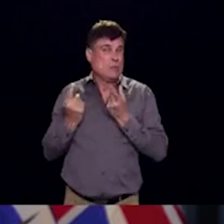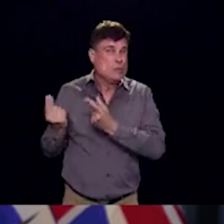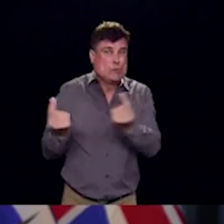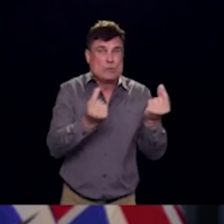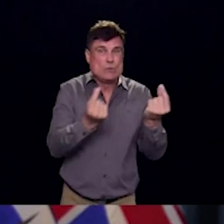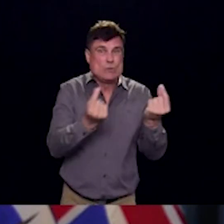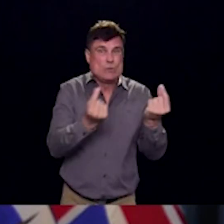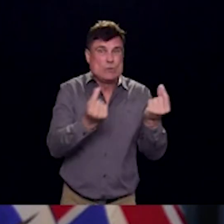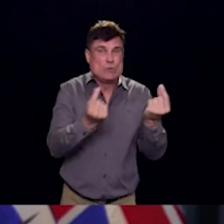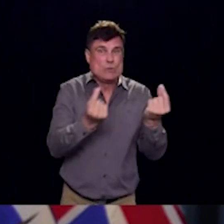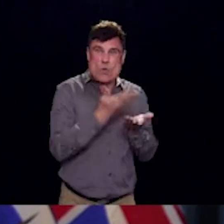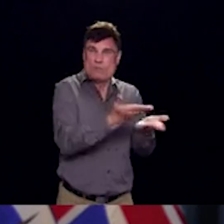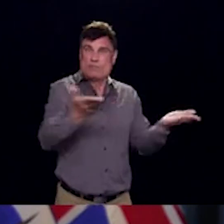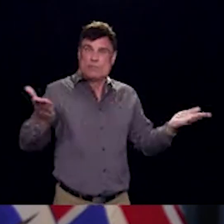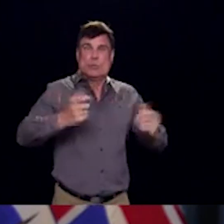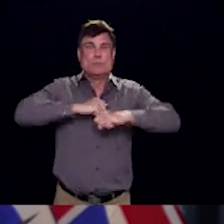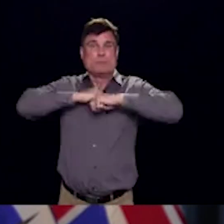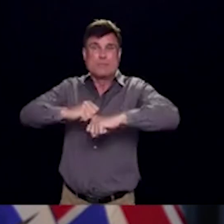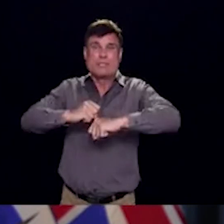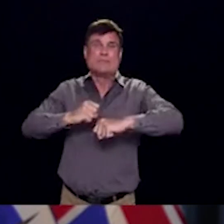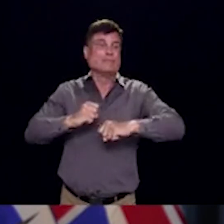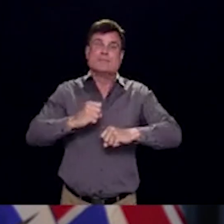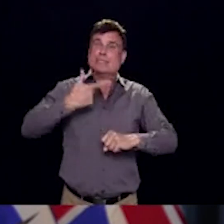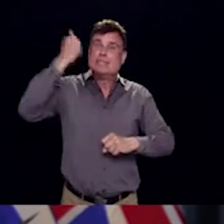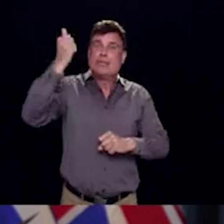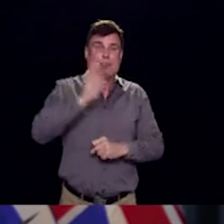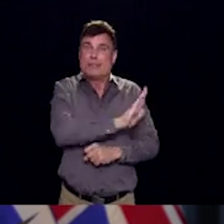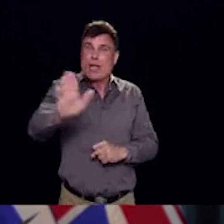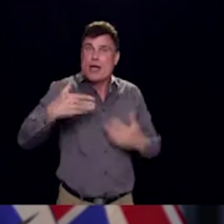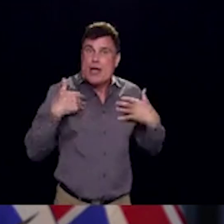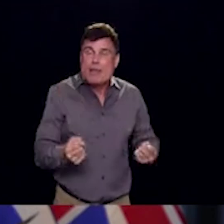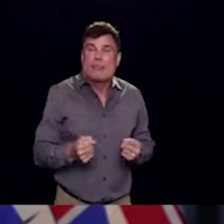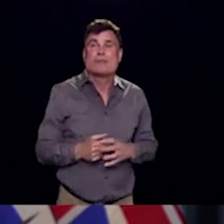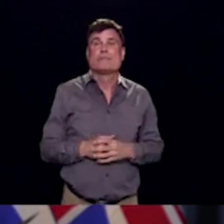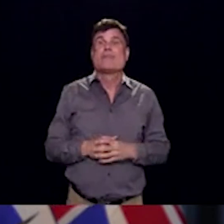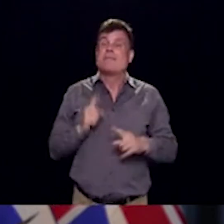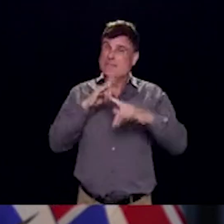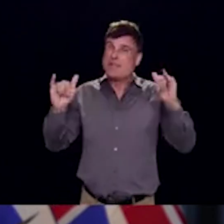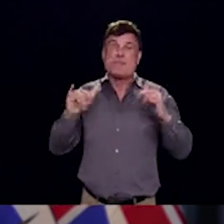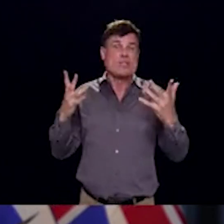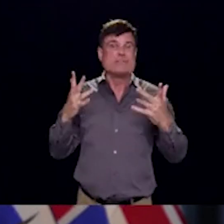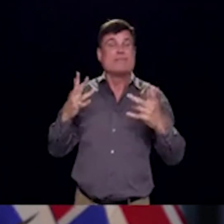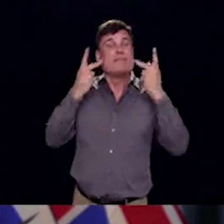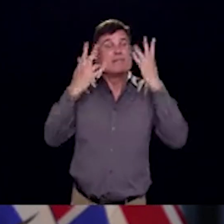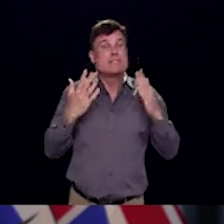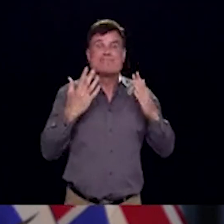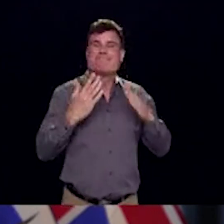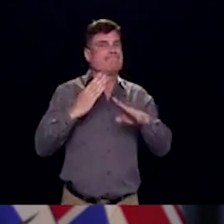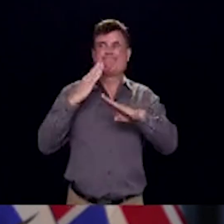long-term care and assisted living, as well as putting in the single-site restrictions right across the